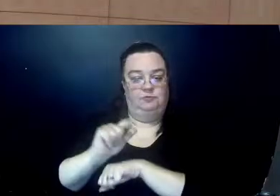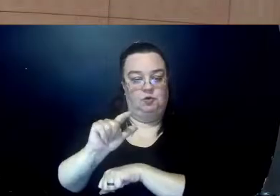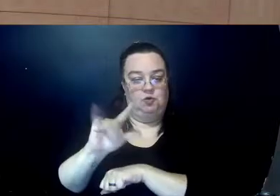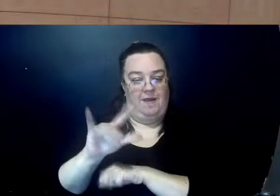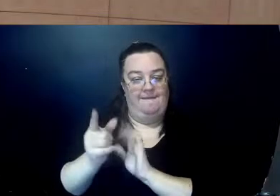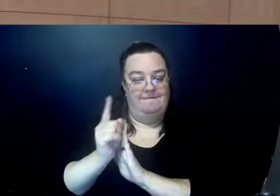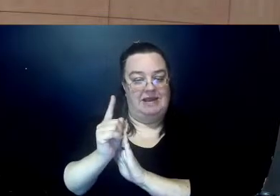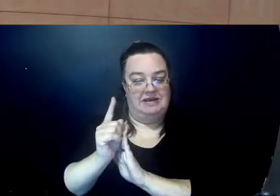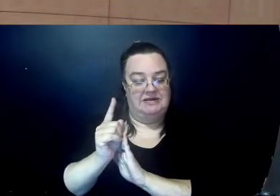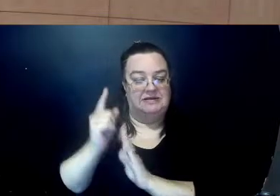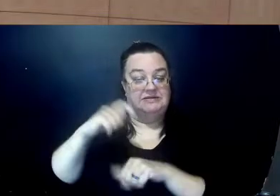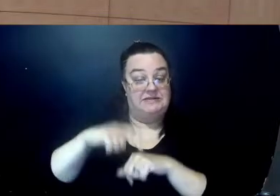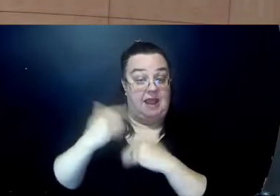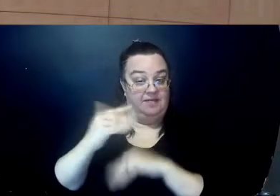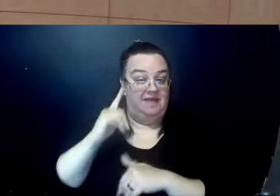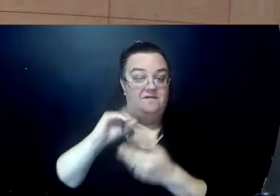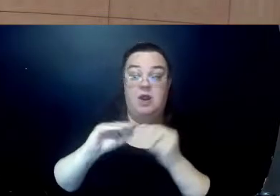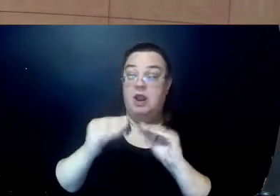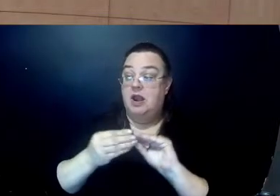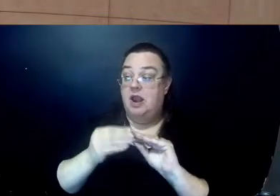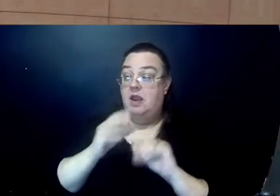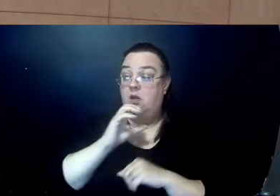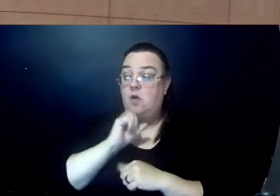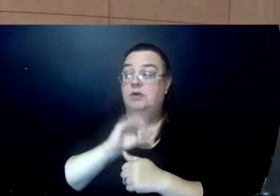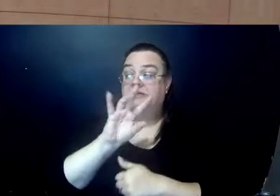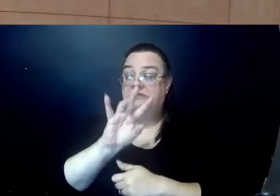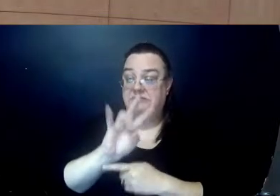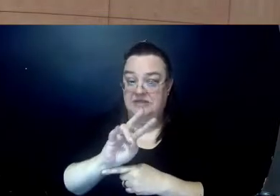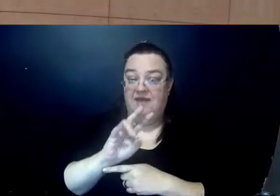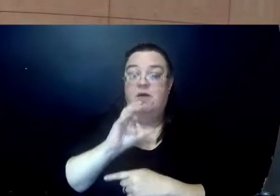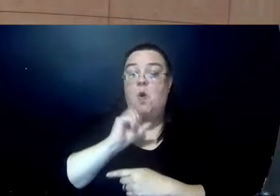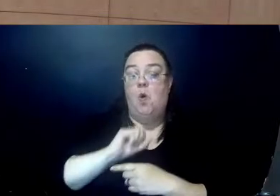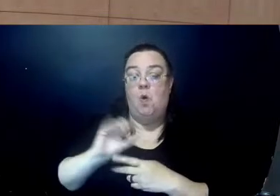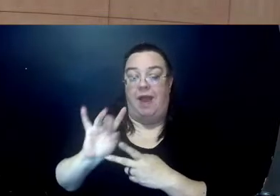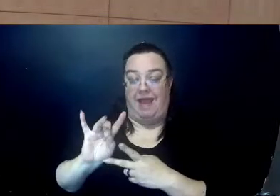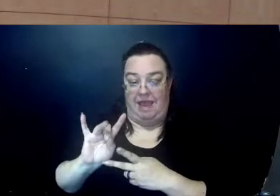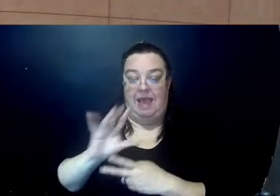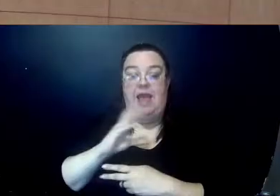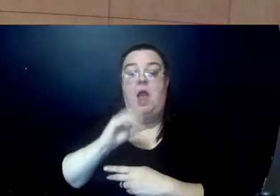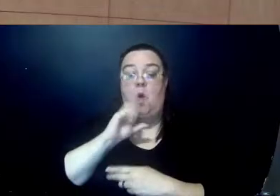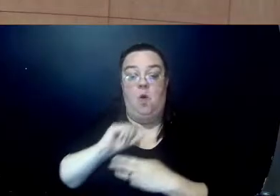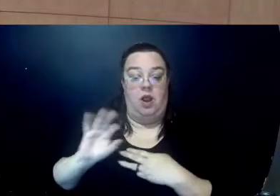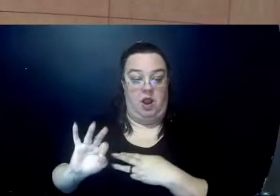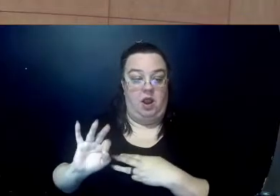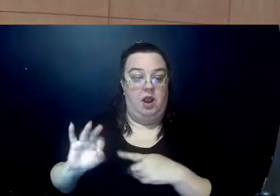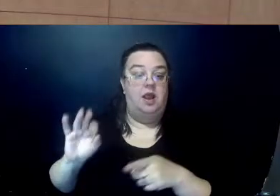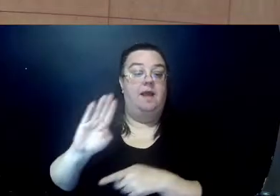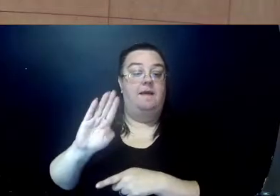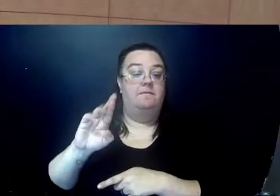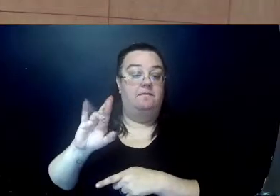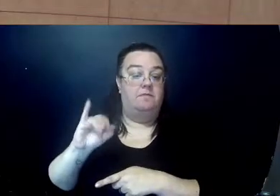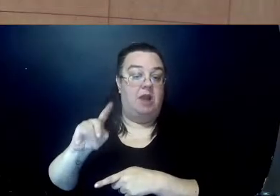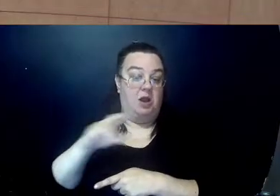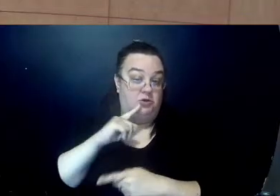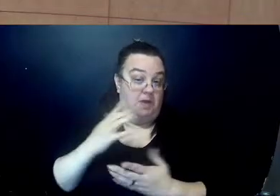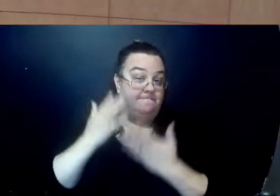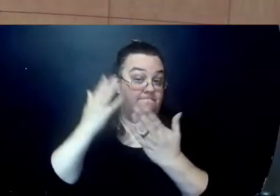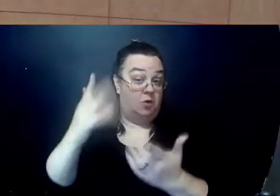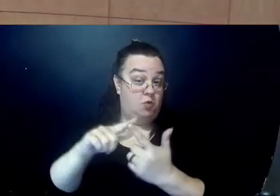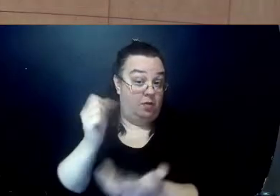time limits on items old 7, old 8, and old 9? Motion to approve the agenda?